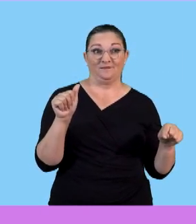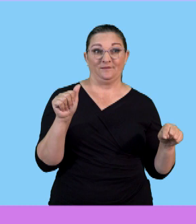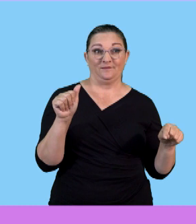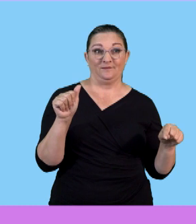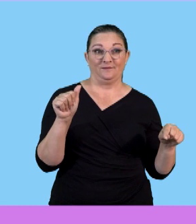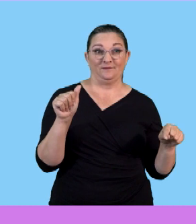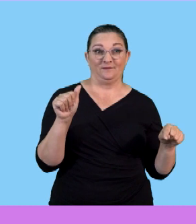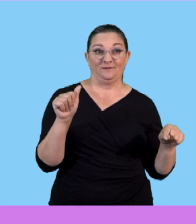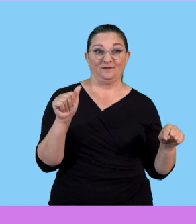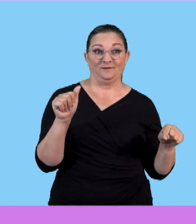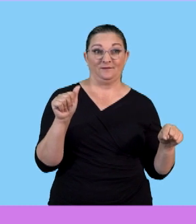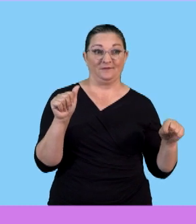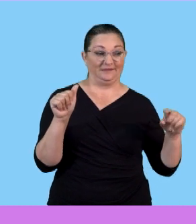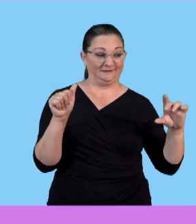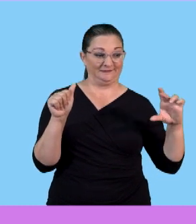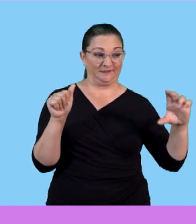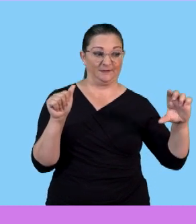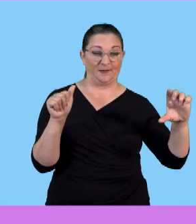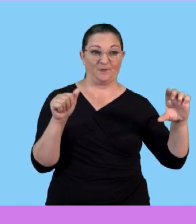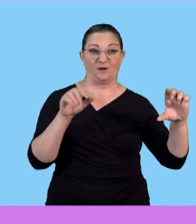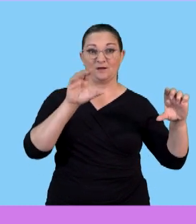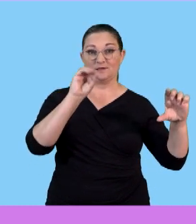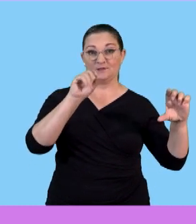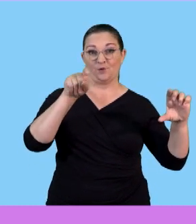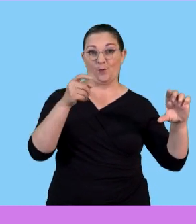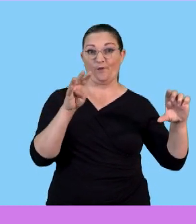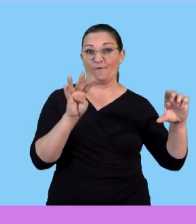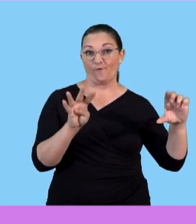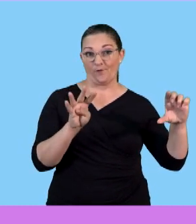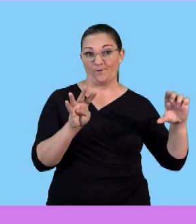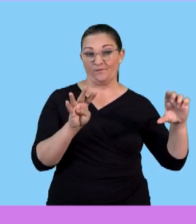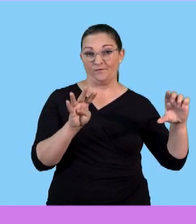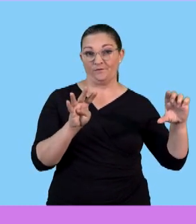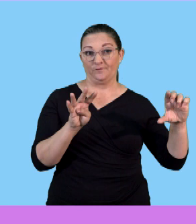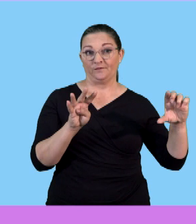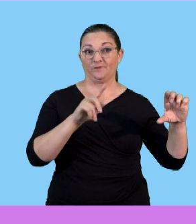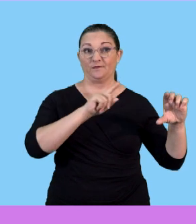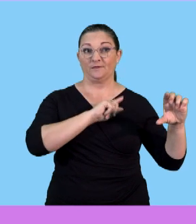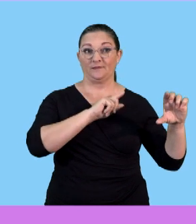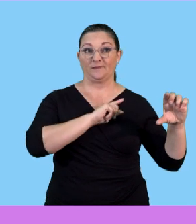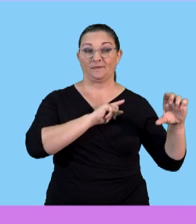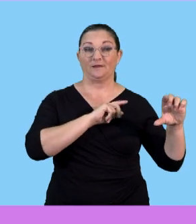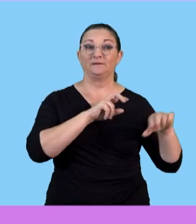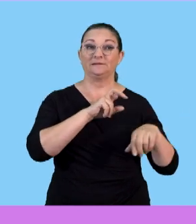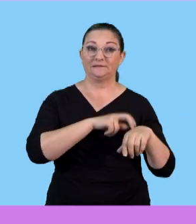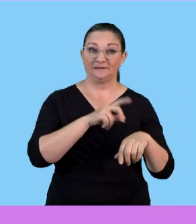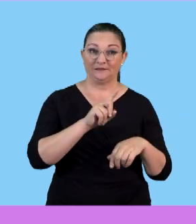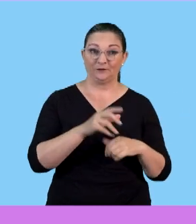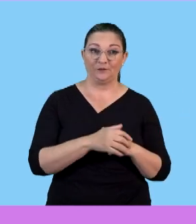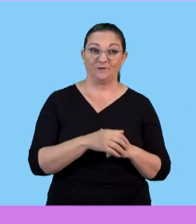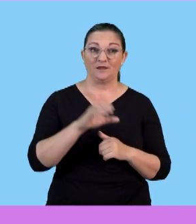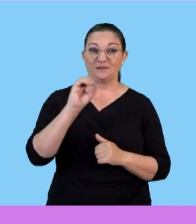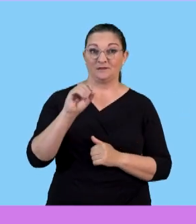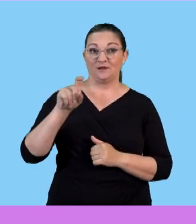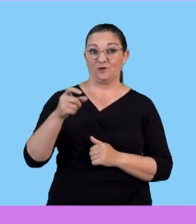then this part is 0,4. So the measurement that we will be needing